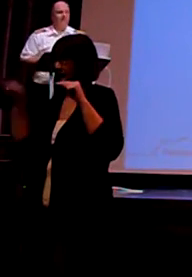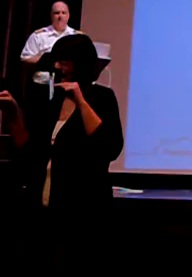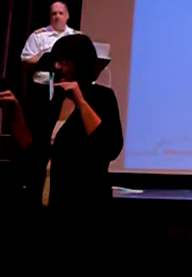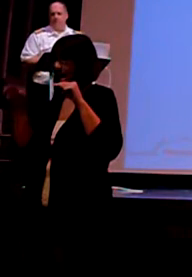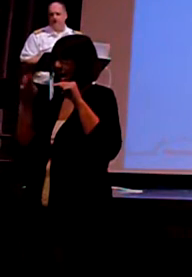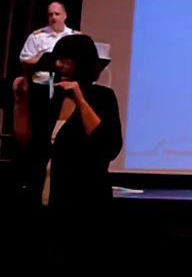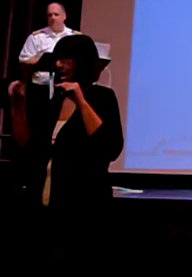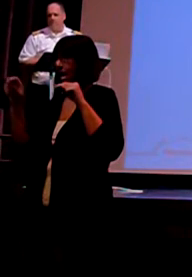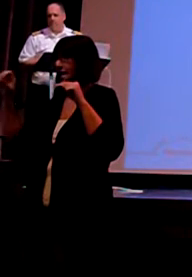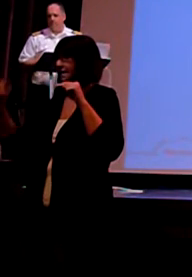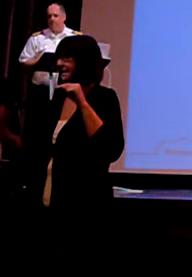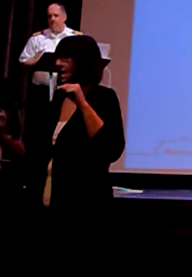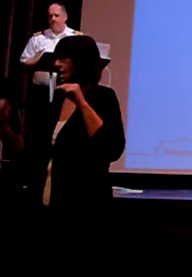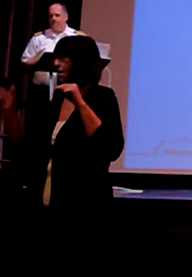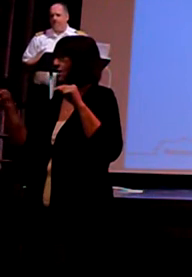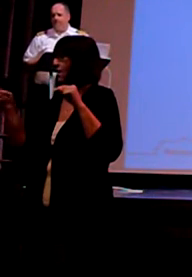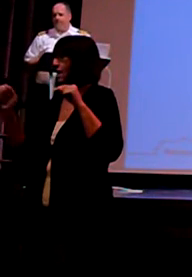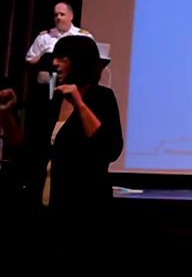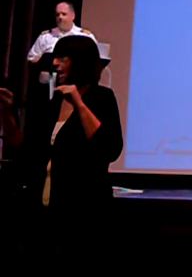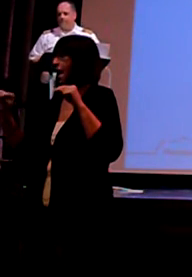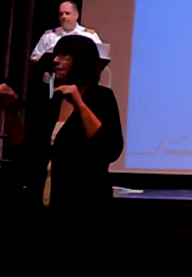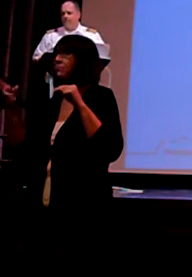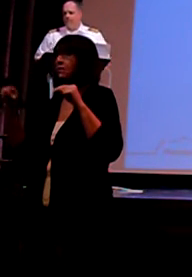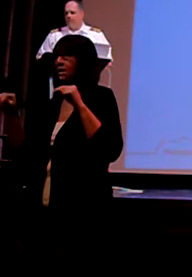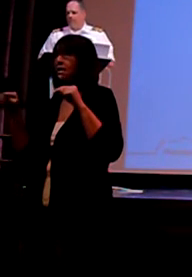and Southampton.